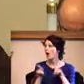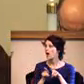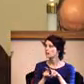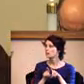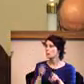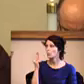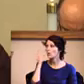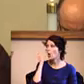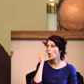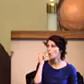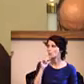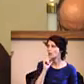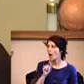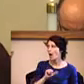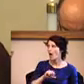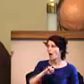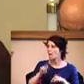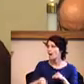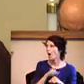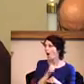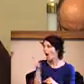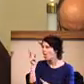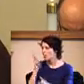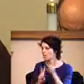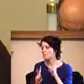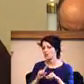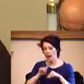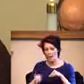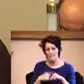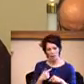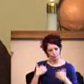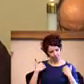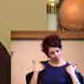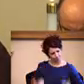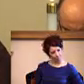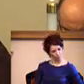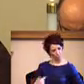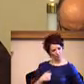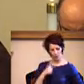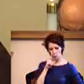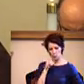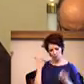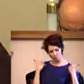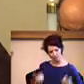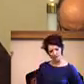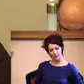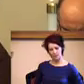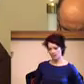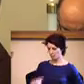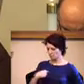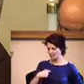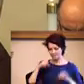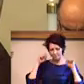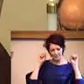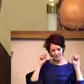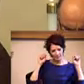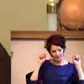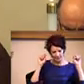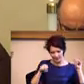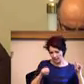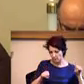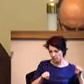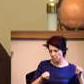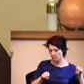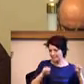everybody else it has to be about me it has to be about who I am and what I'm able to bring as a gift